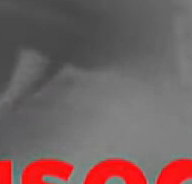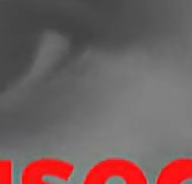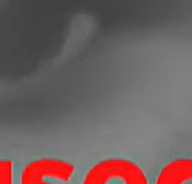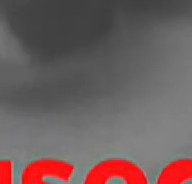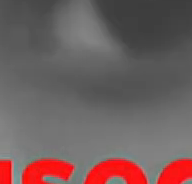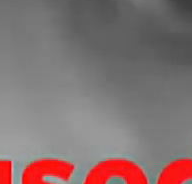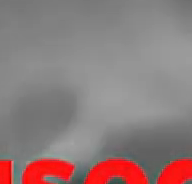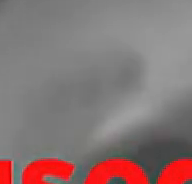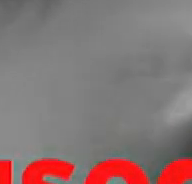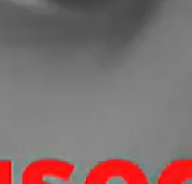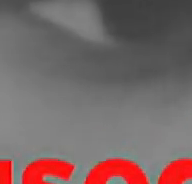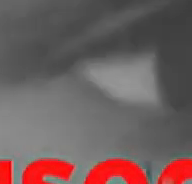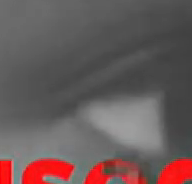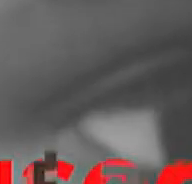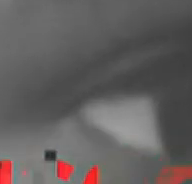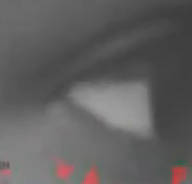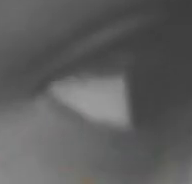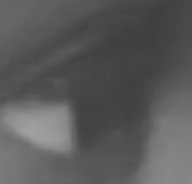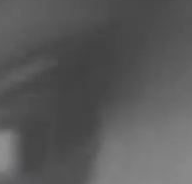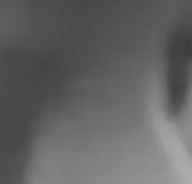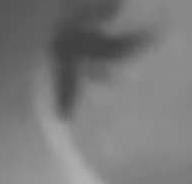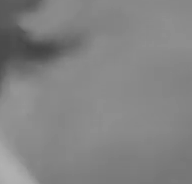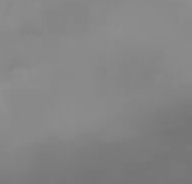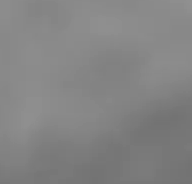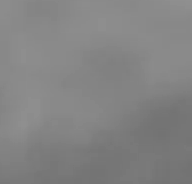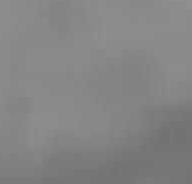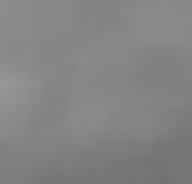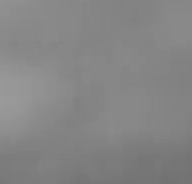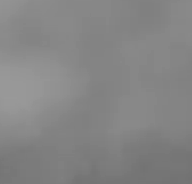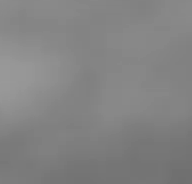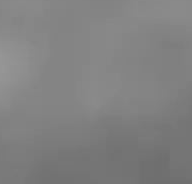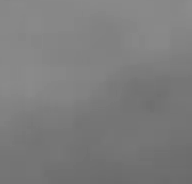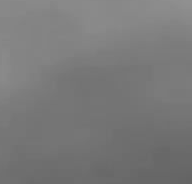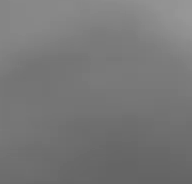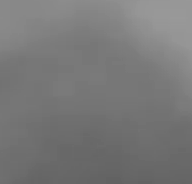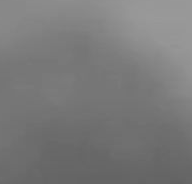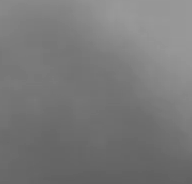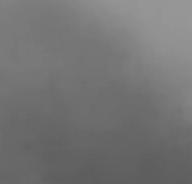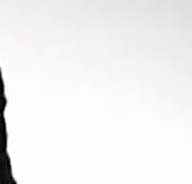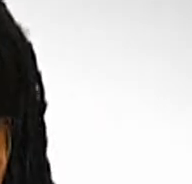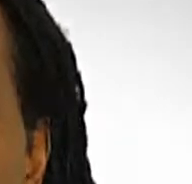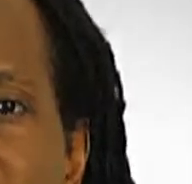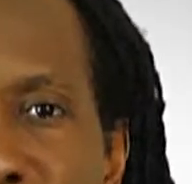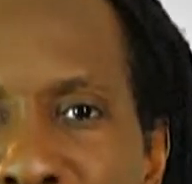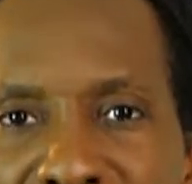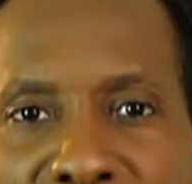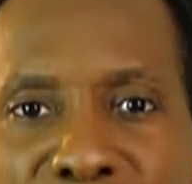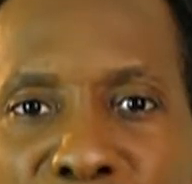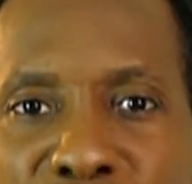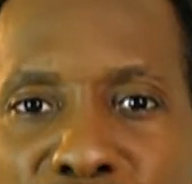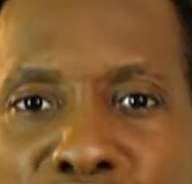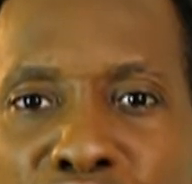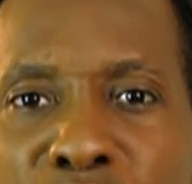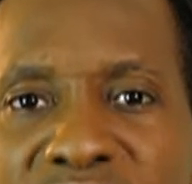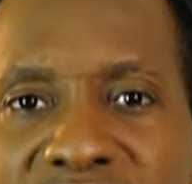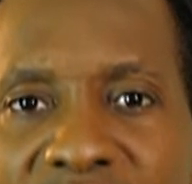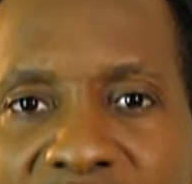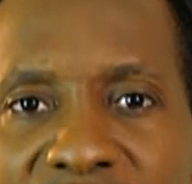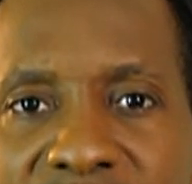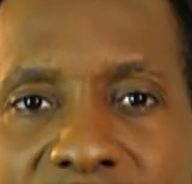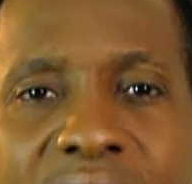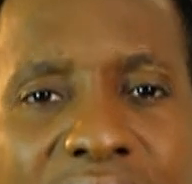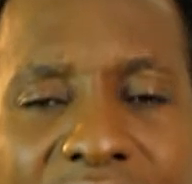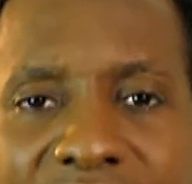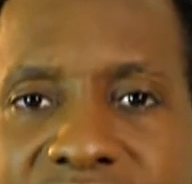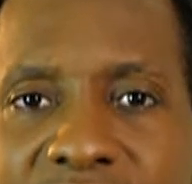neglected by persons who should care for them, protect them, and love them. Abuse leaves our children with